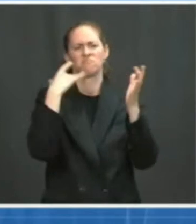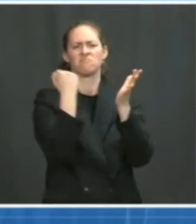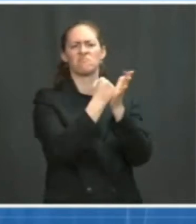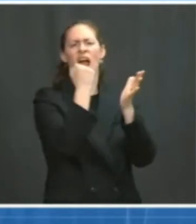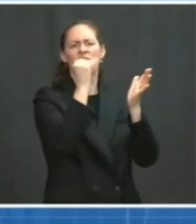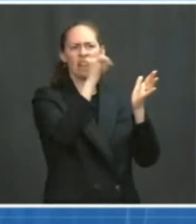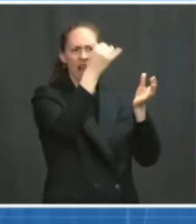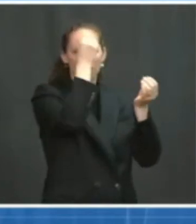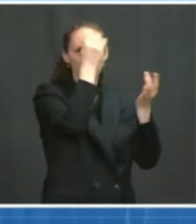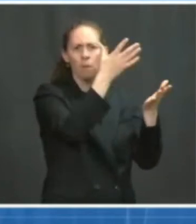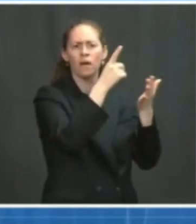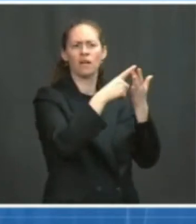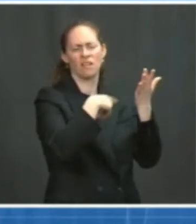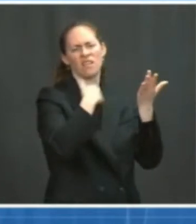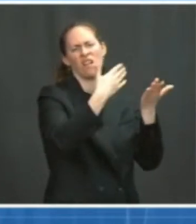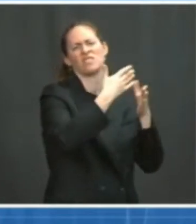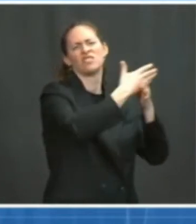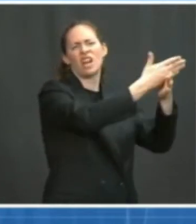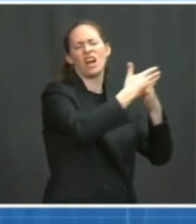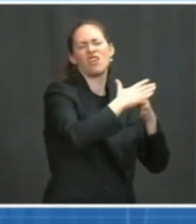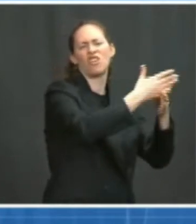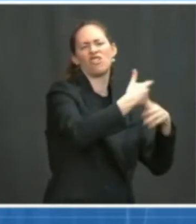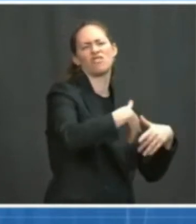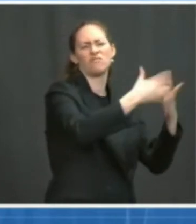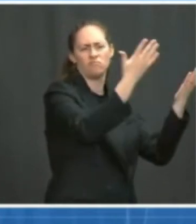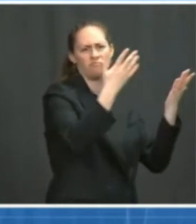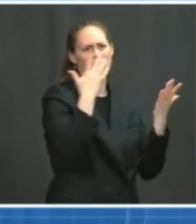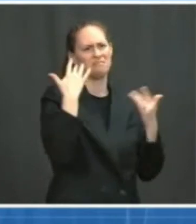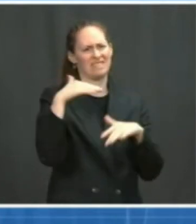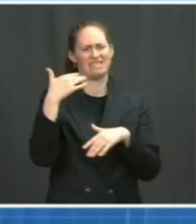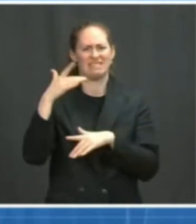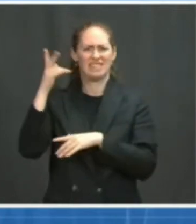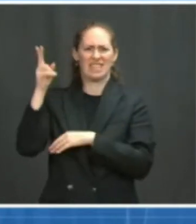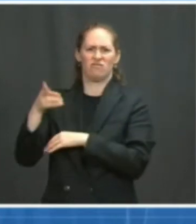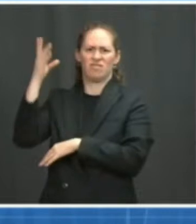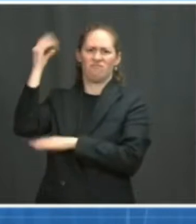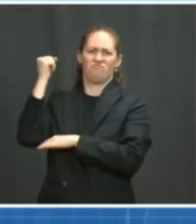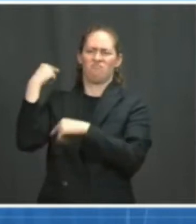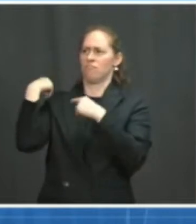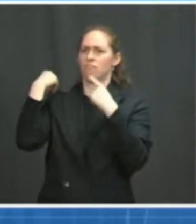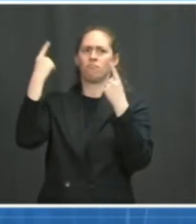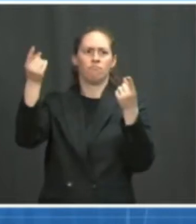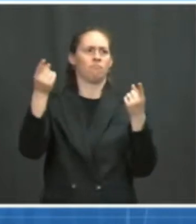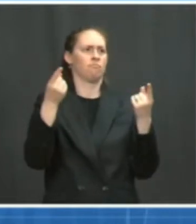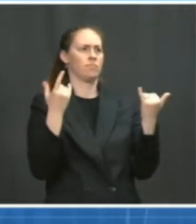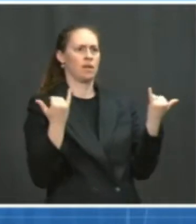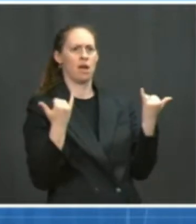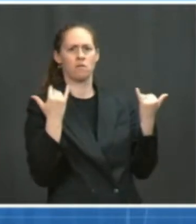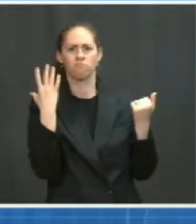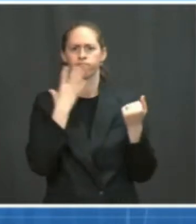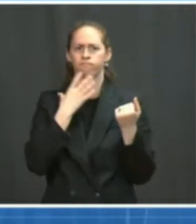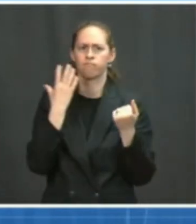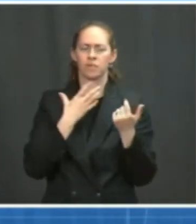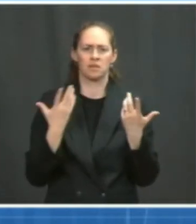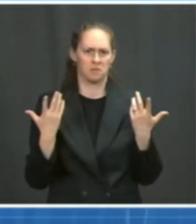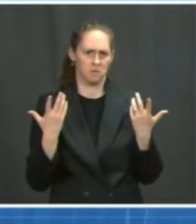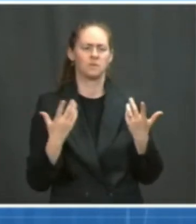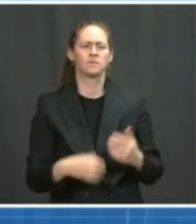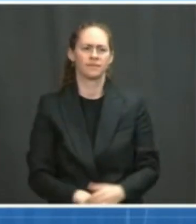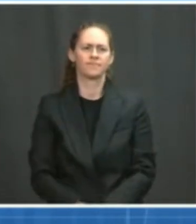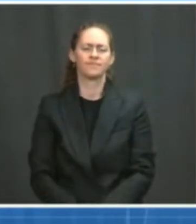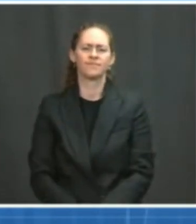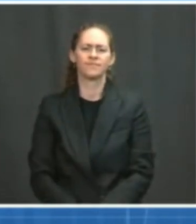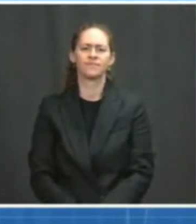once-in-a-100-year pandemic, and that calls for extraordinary measures. And in extraordinary times. You know,